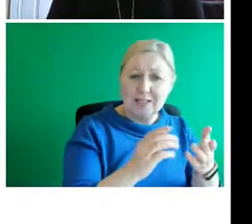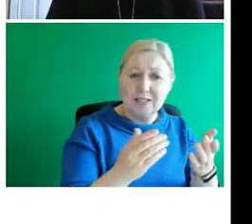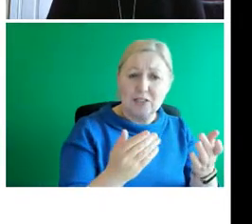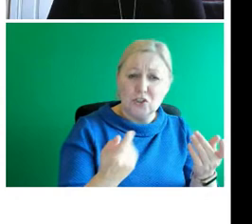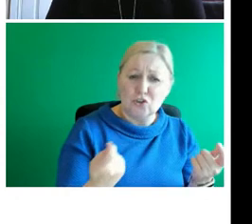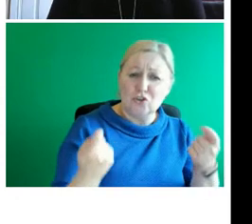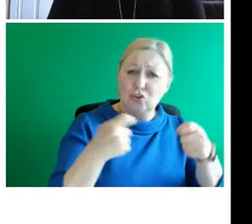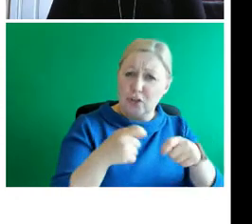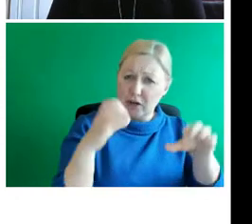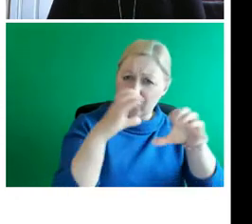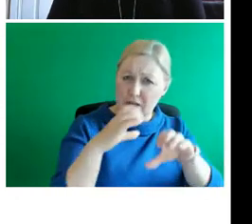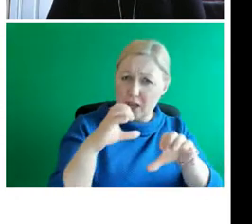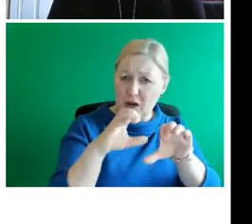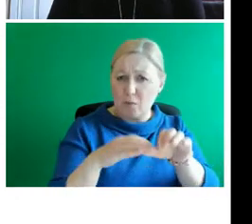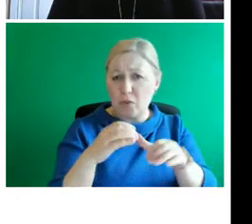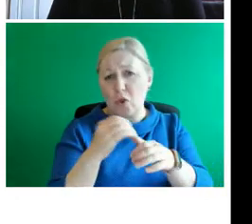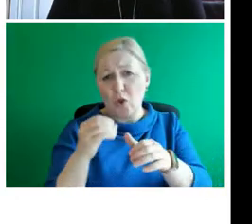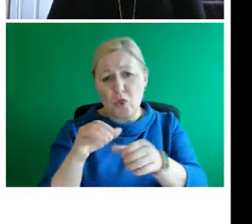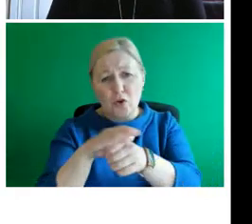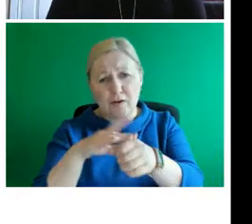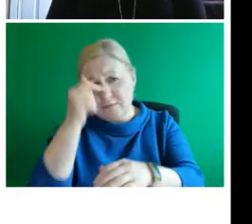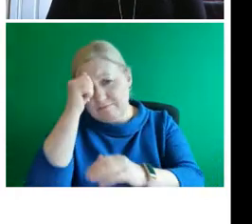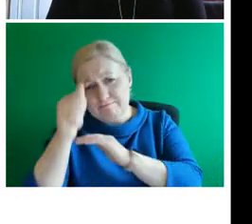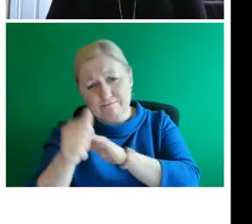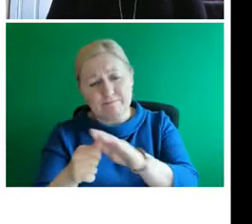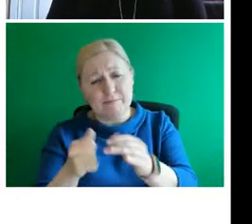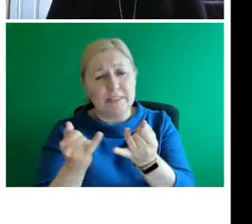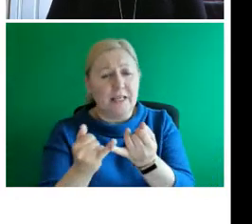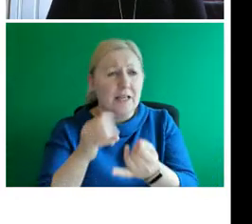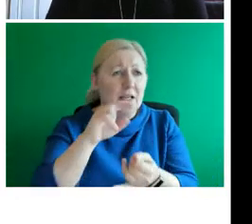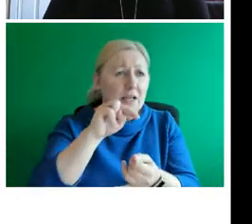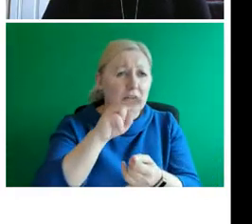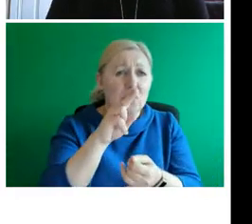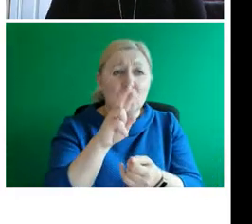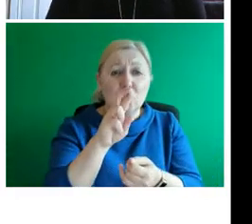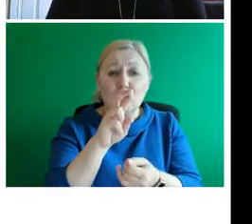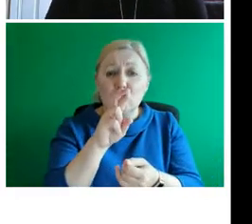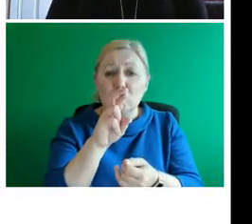in particular, geriatric medicine and neurology. And